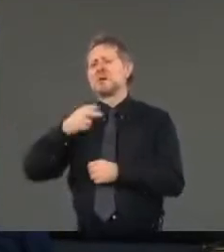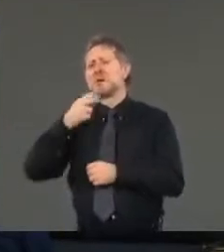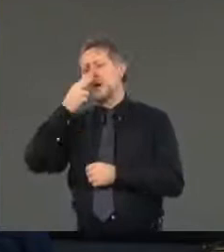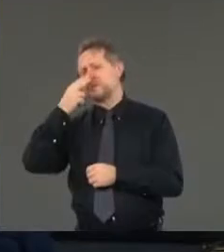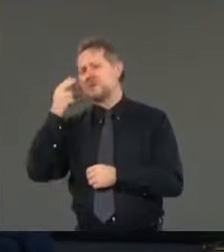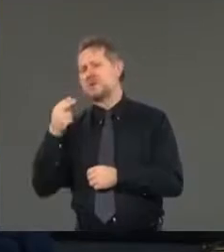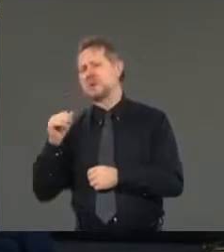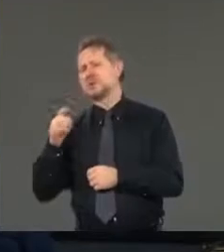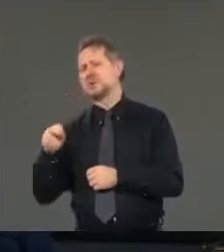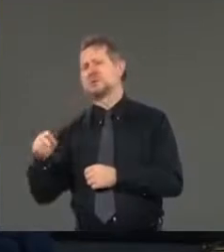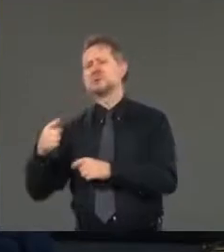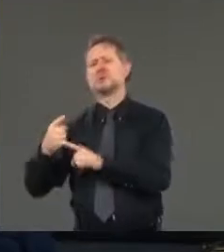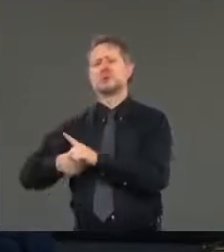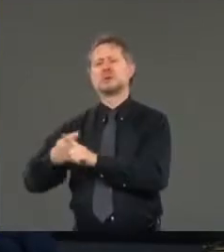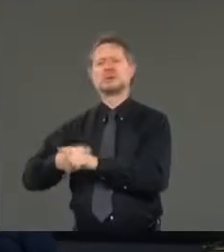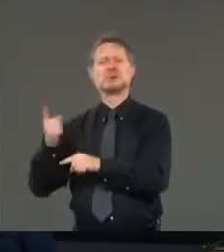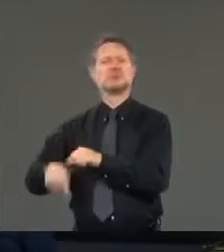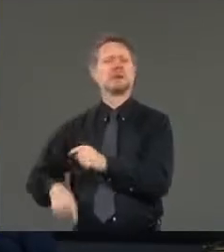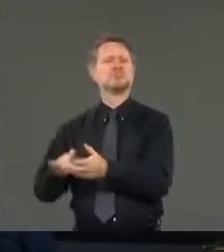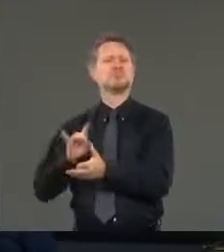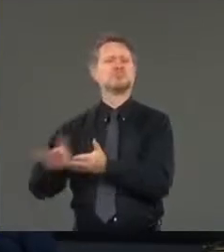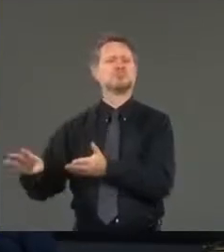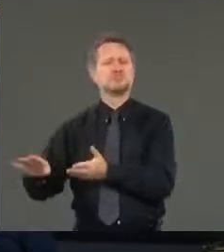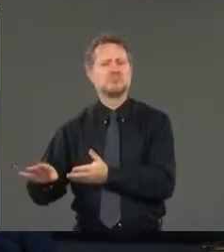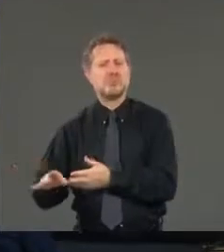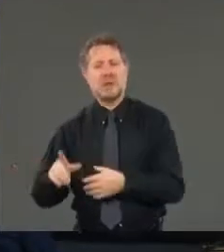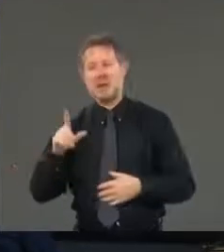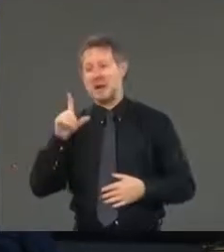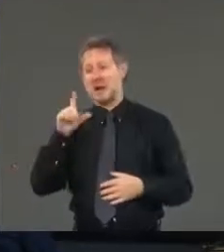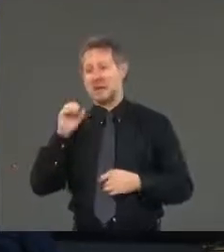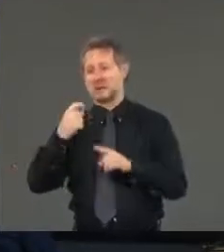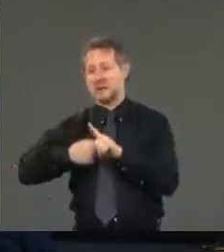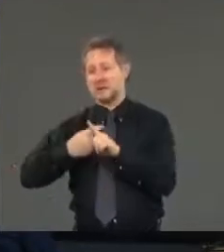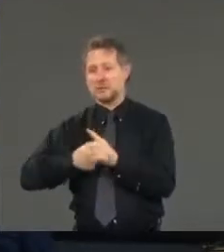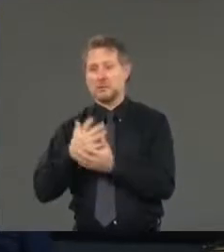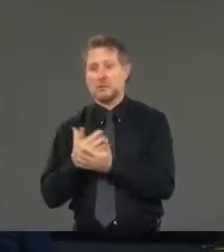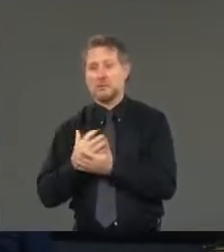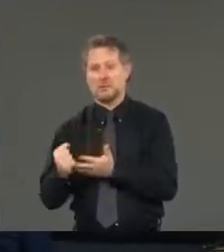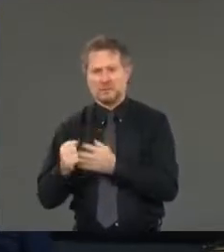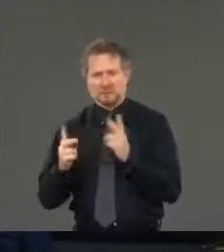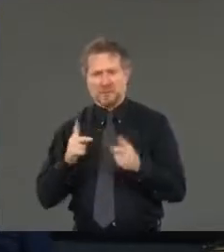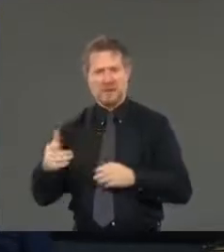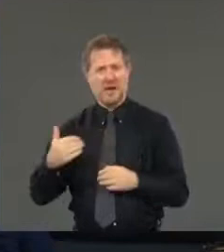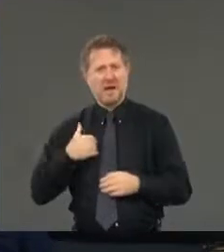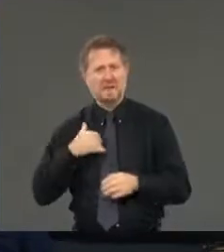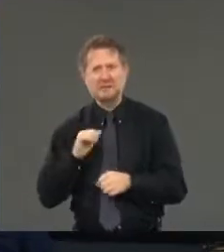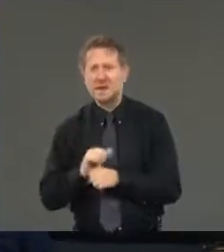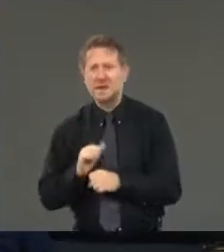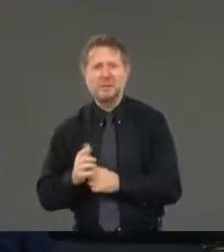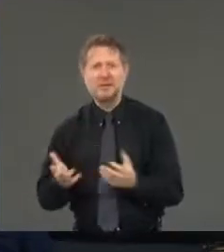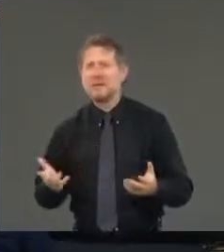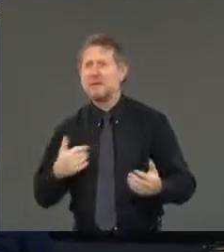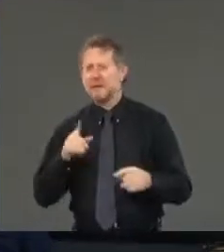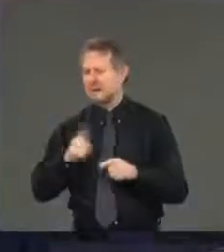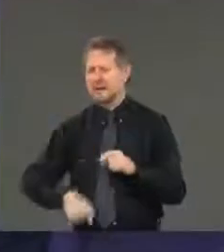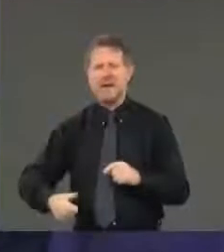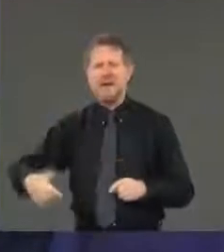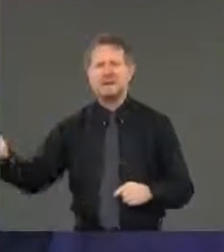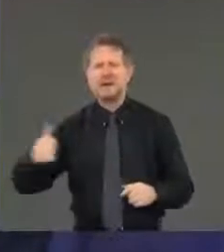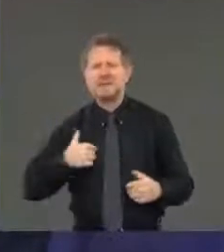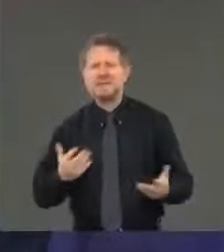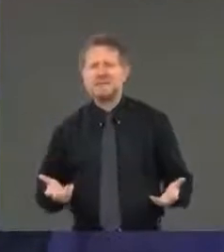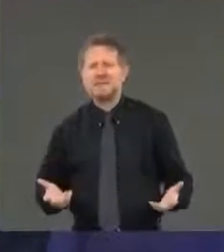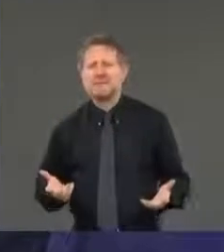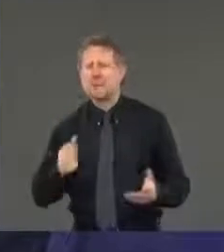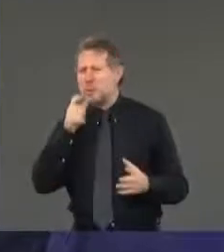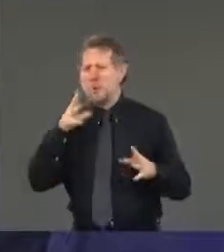directive, so they're refusing to vacate even though leases are up, and some of these people have high-paying jobs. So what do you advise these homeowners to do?